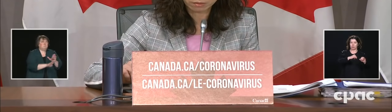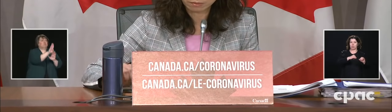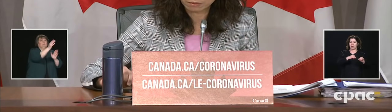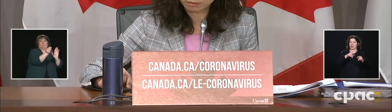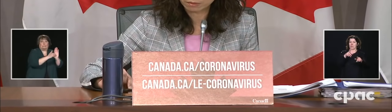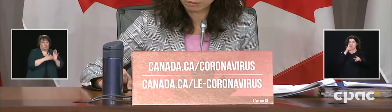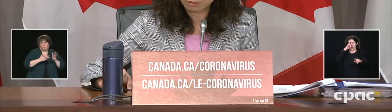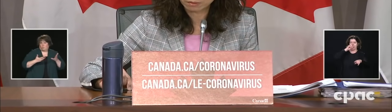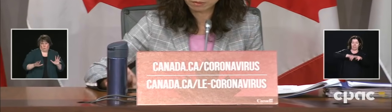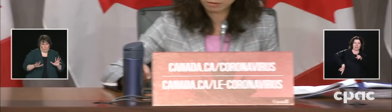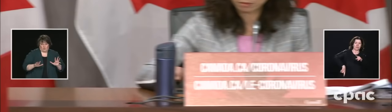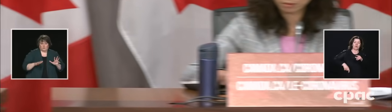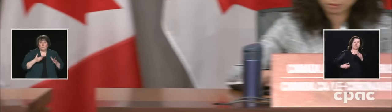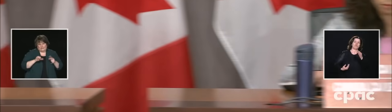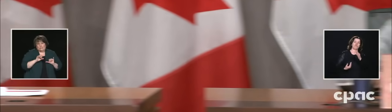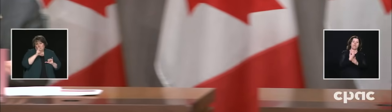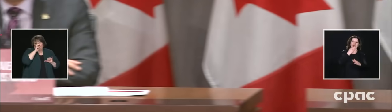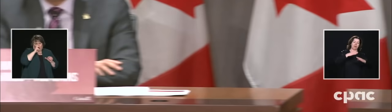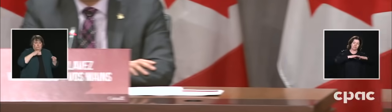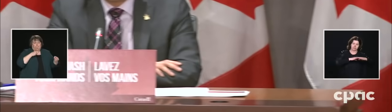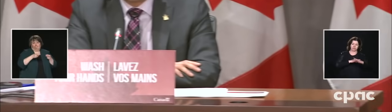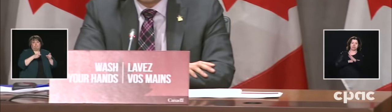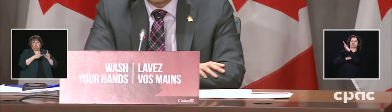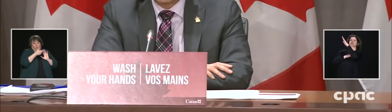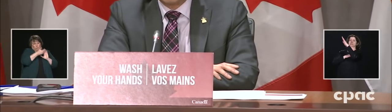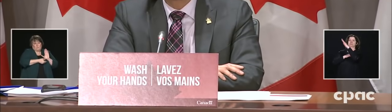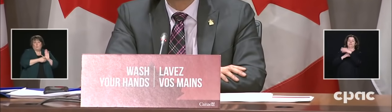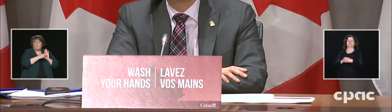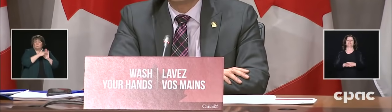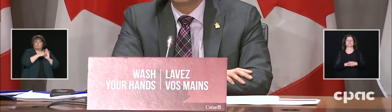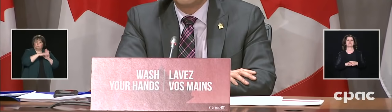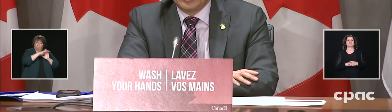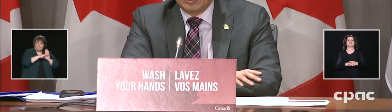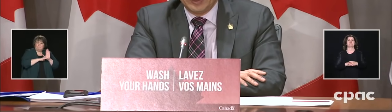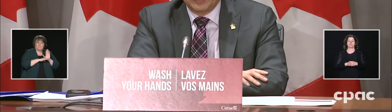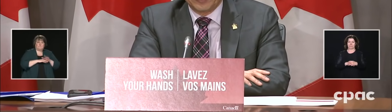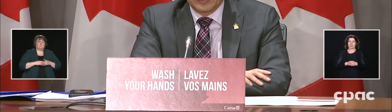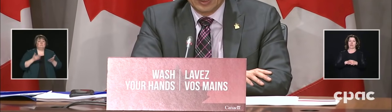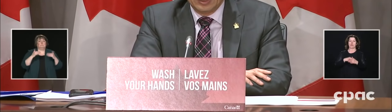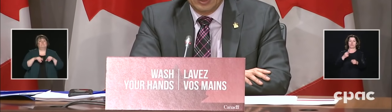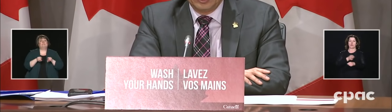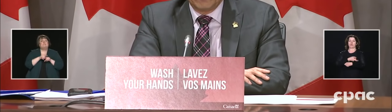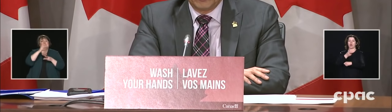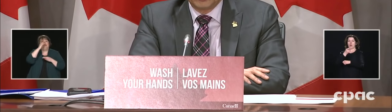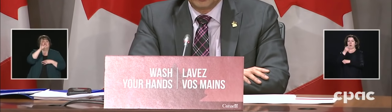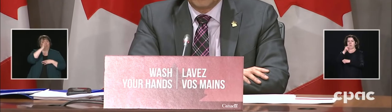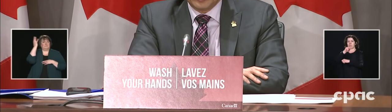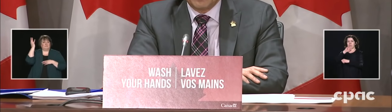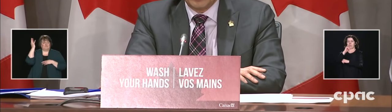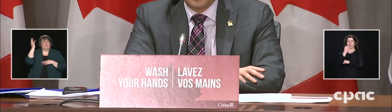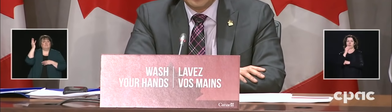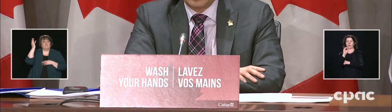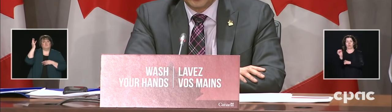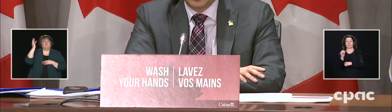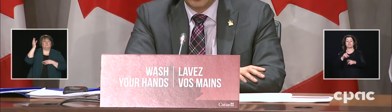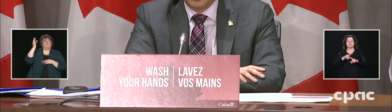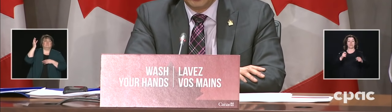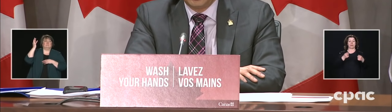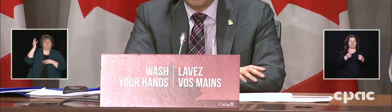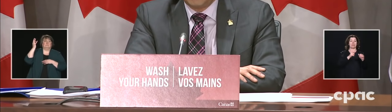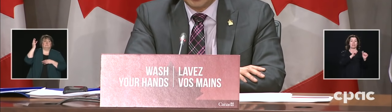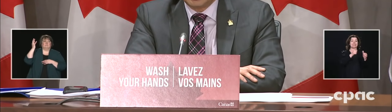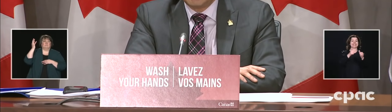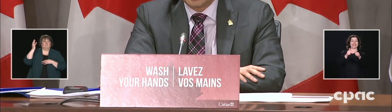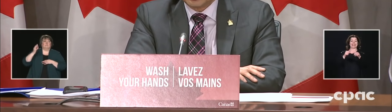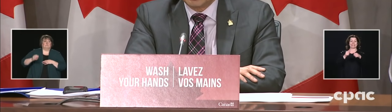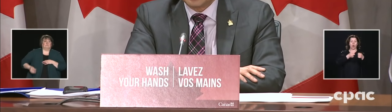Diapositive 15. Toutes les administrations s'efforcent de maîtriser l'épidémie. Il ne faut toutefois pas oublier que,